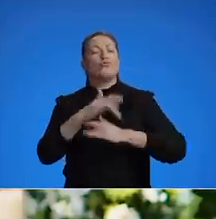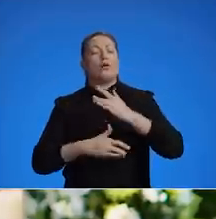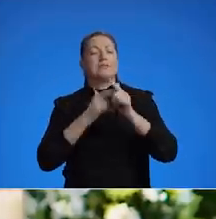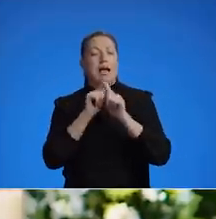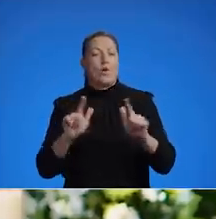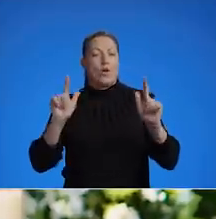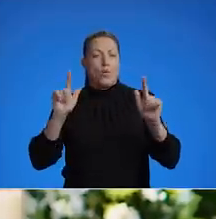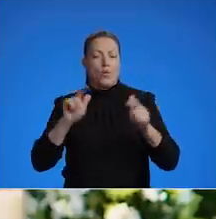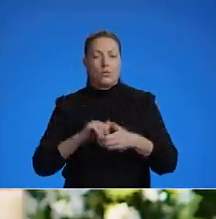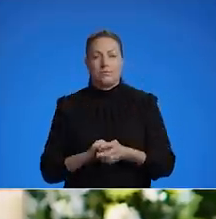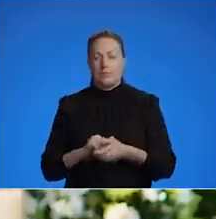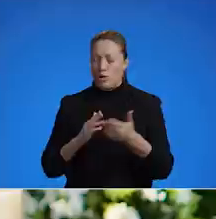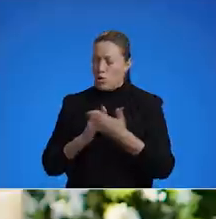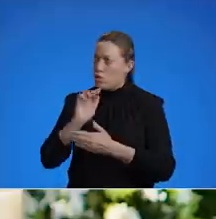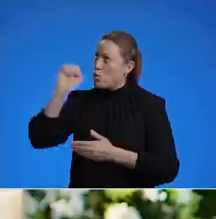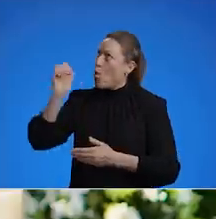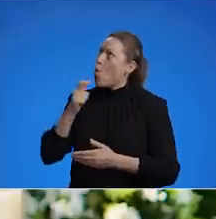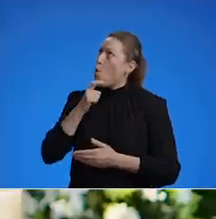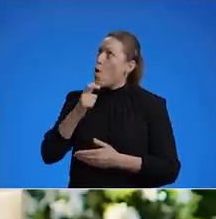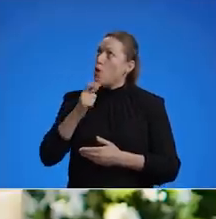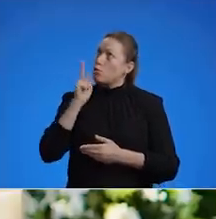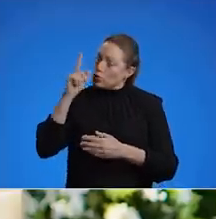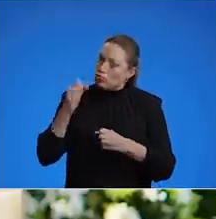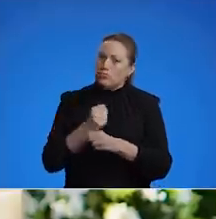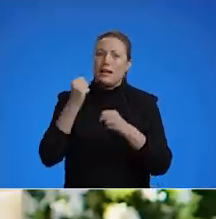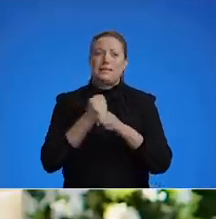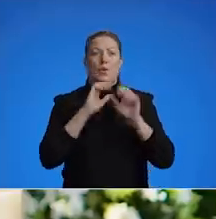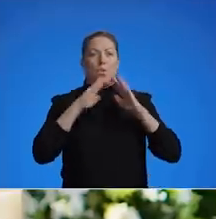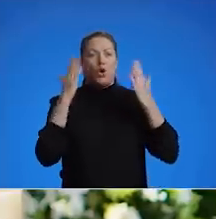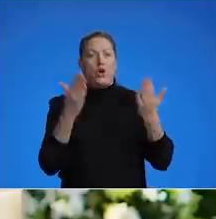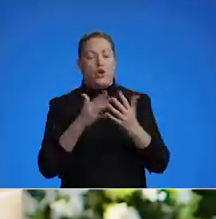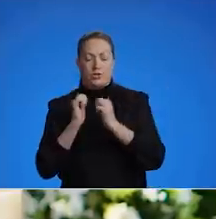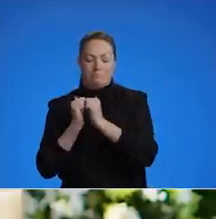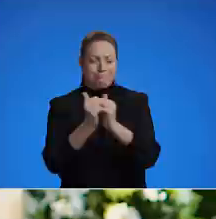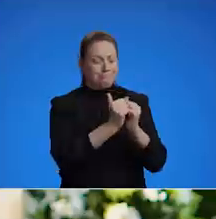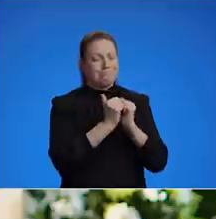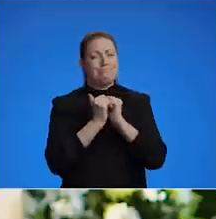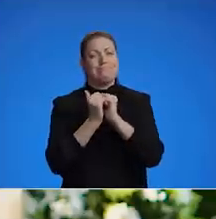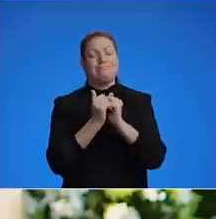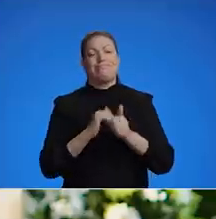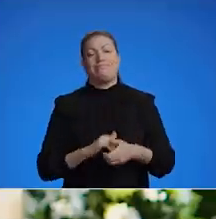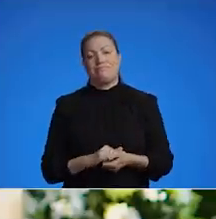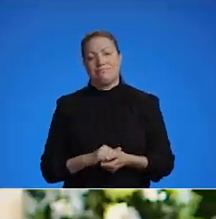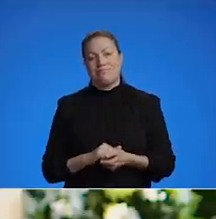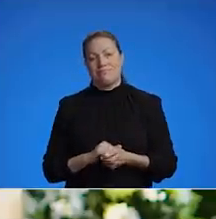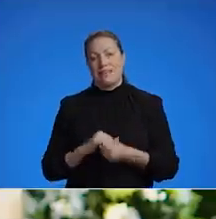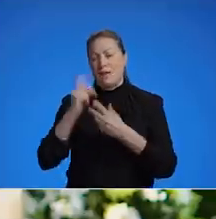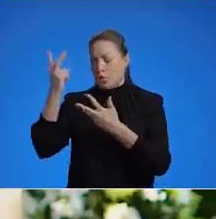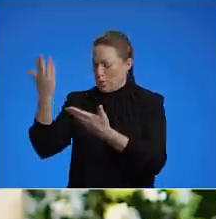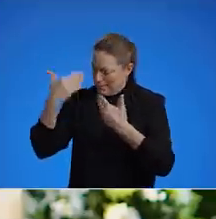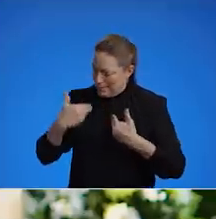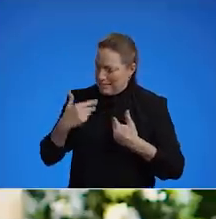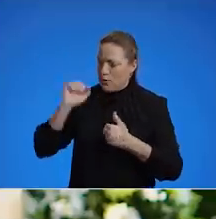heaven and earth, through Christ our Lord. For by your word you created the world and you govern all things in harmony.